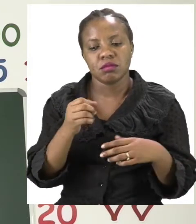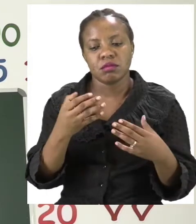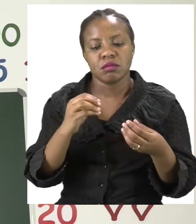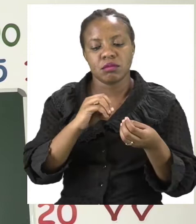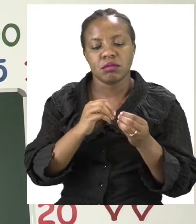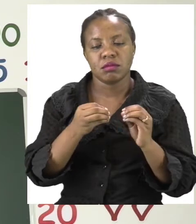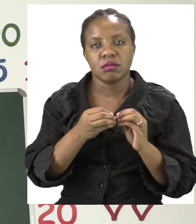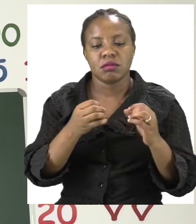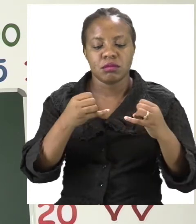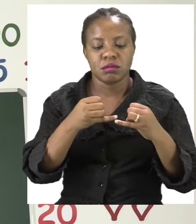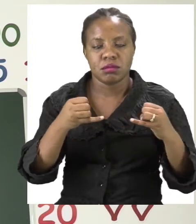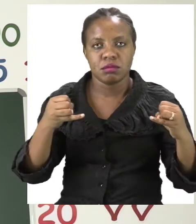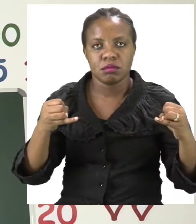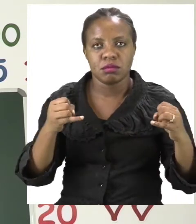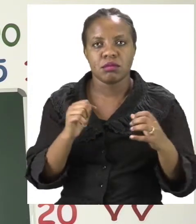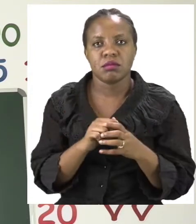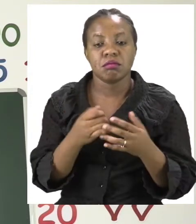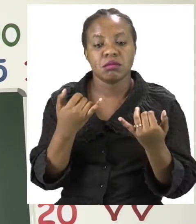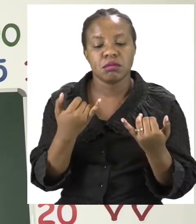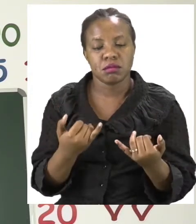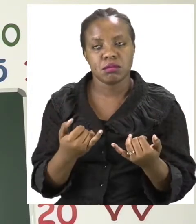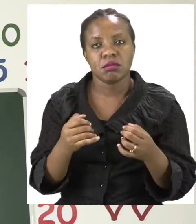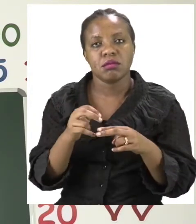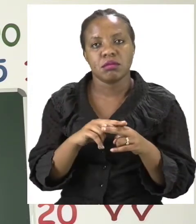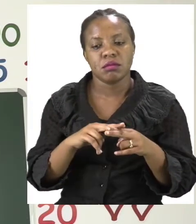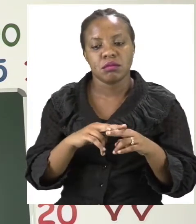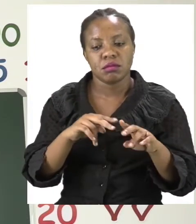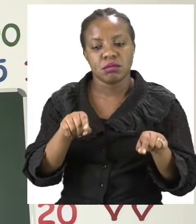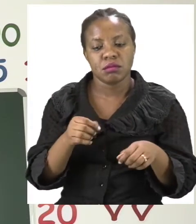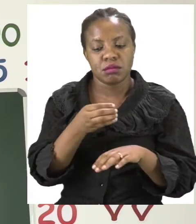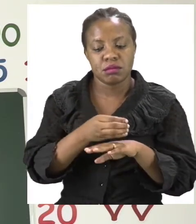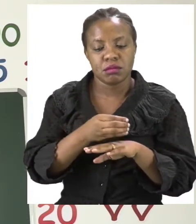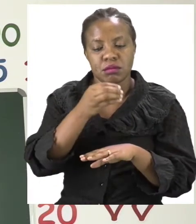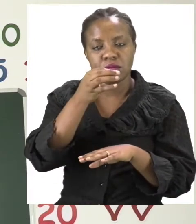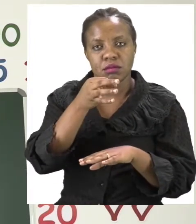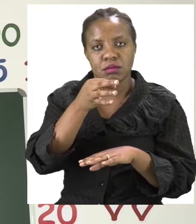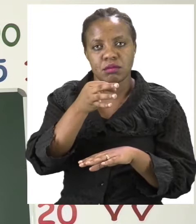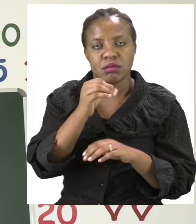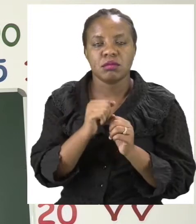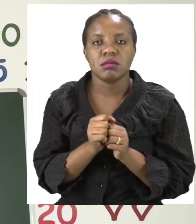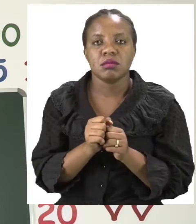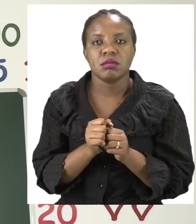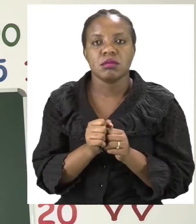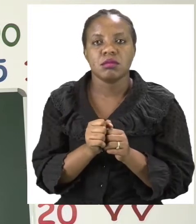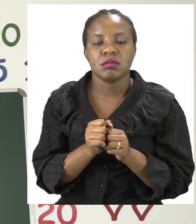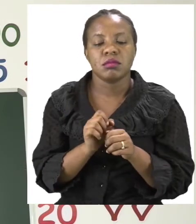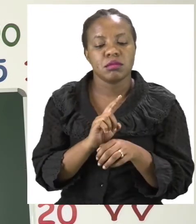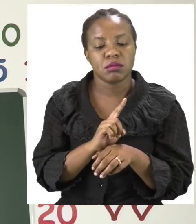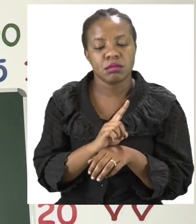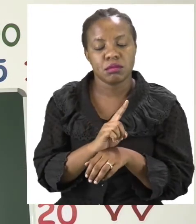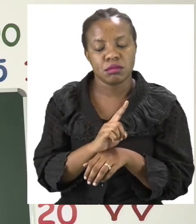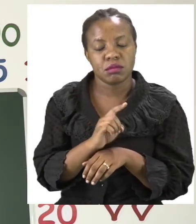going to use our counters. So the first one that we need to do is, we know that we are